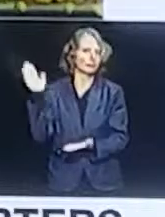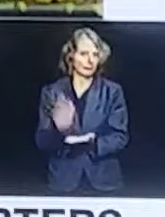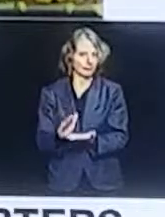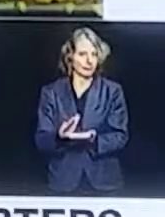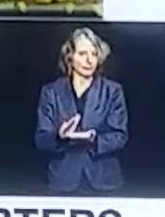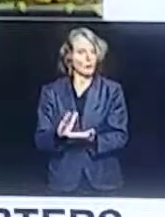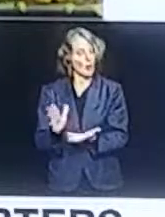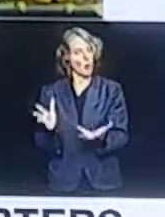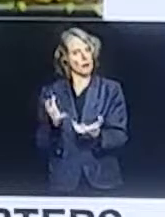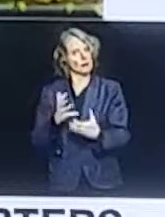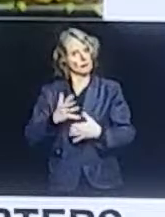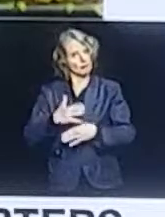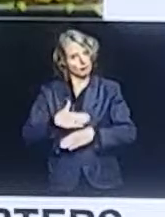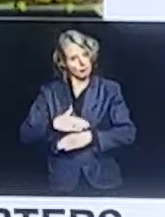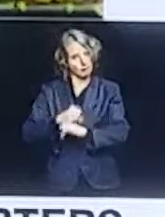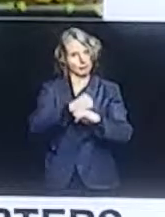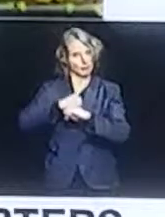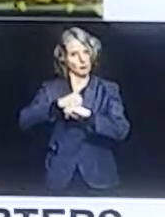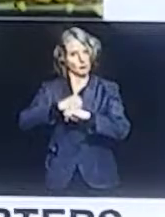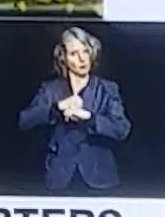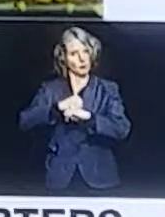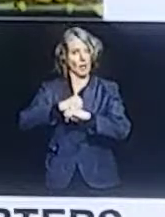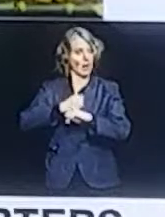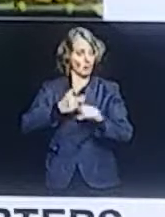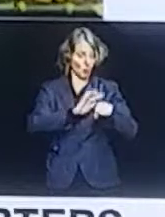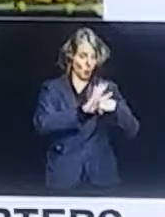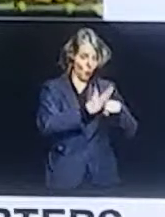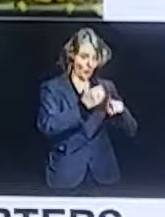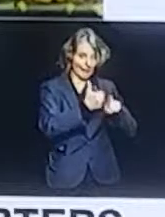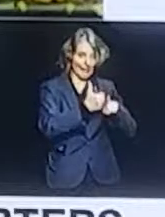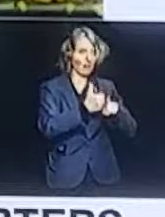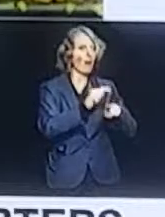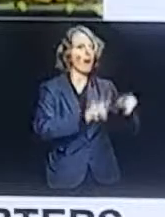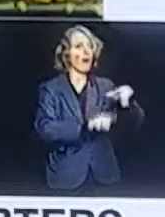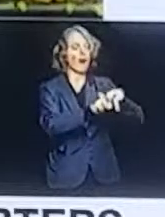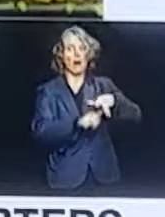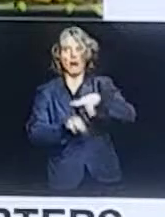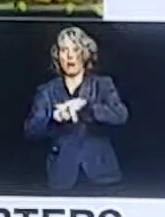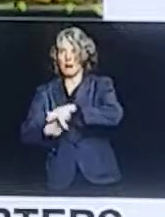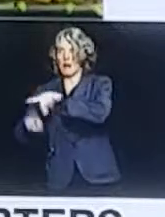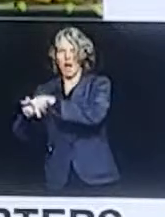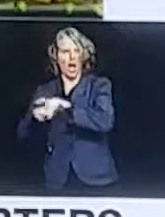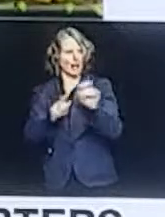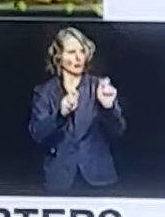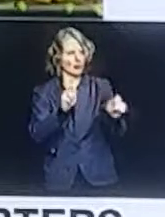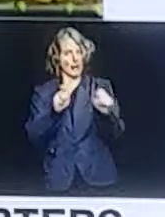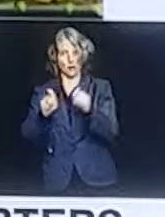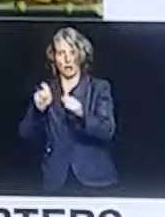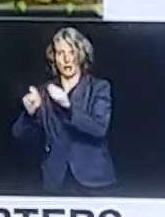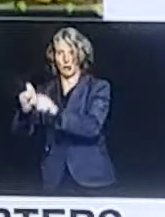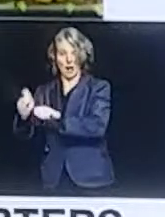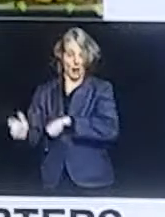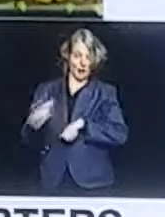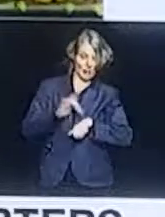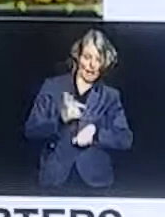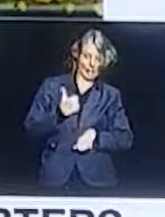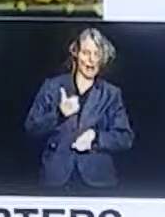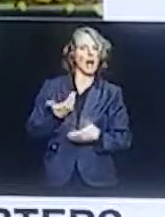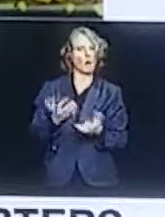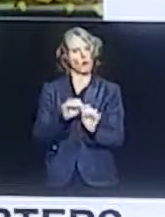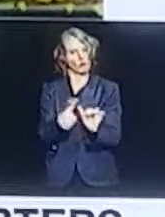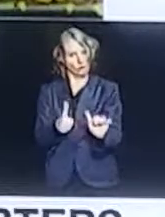from the virus, but from all the new variants we're beginning to see elsewhere around the world that we need to keep Canadians safe from.